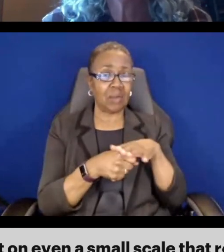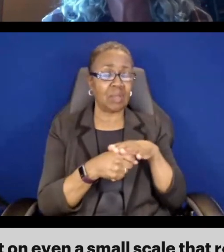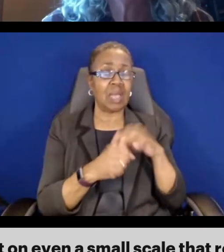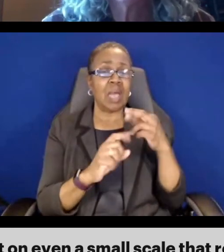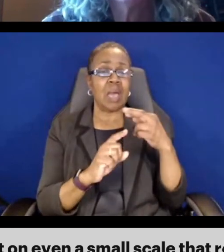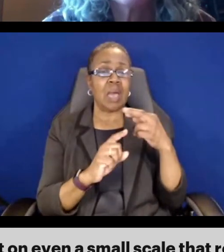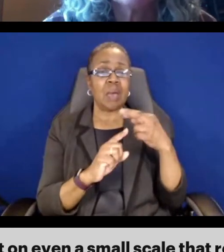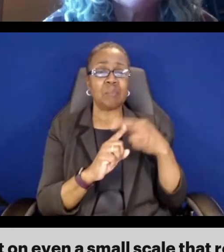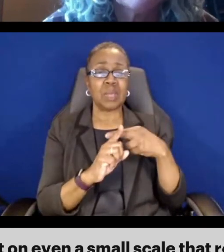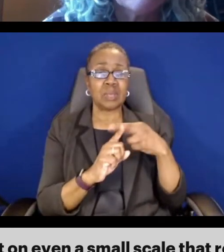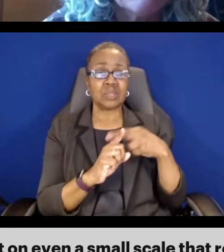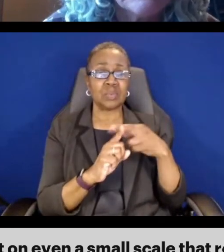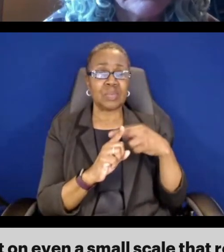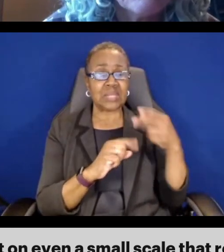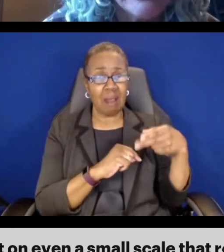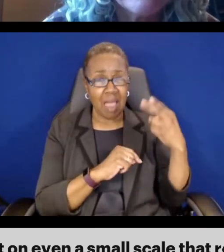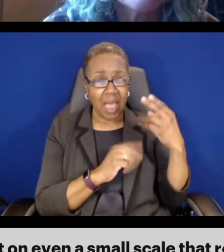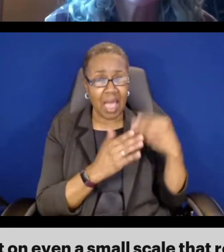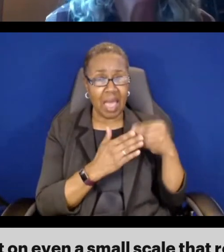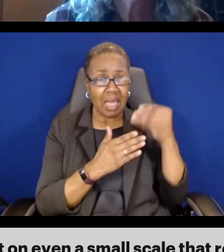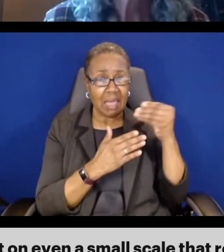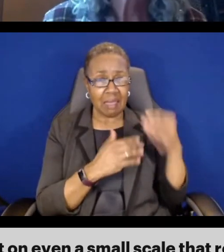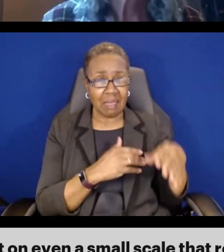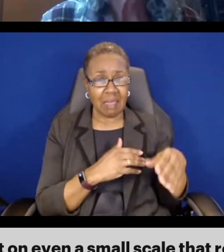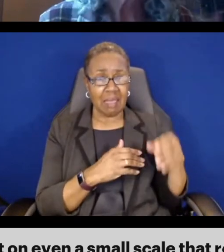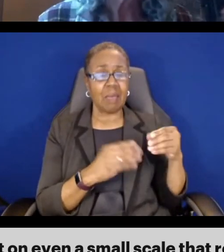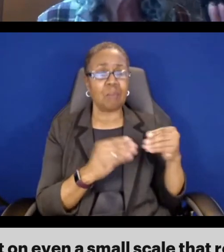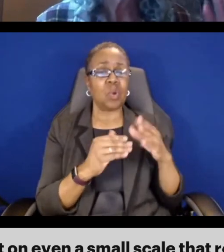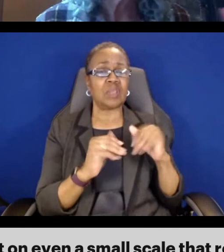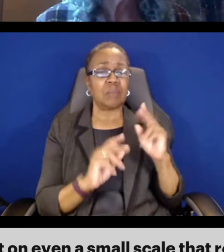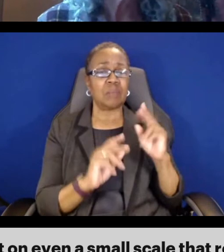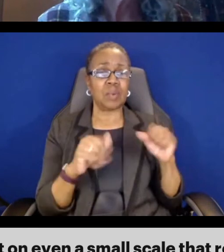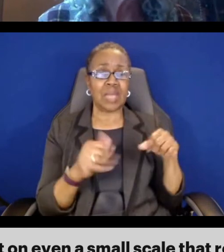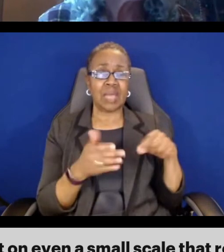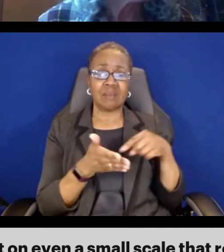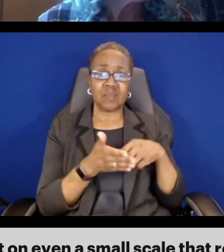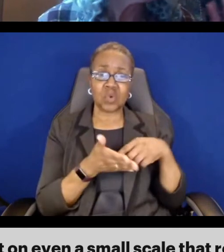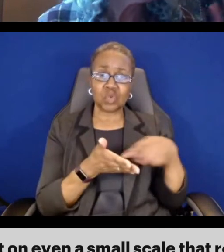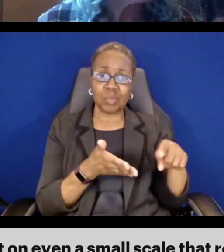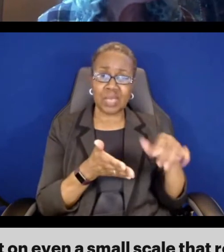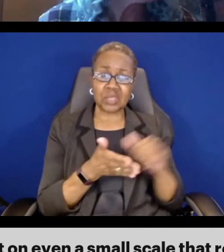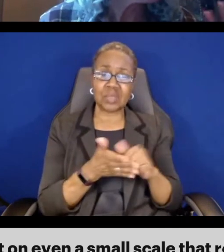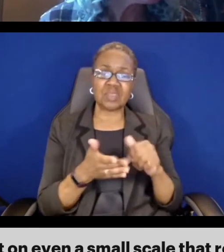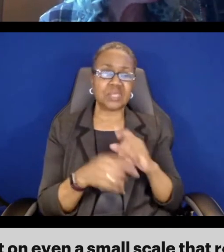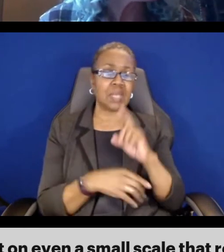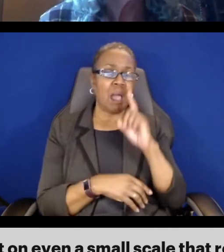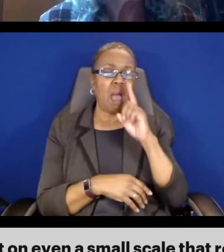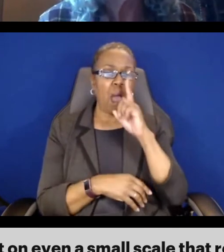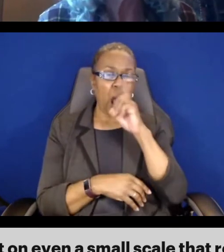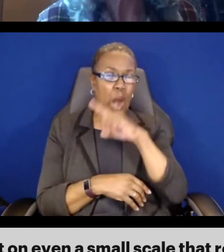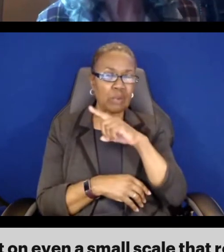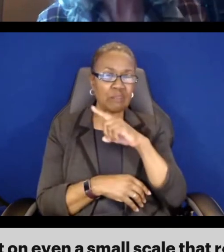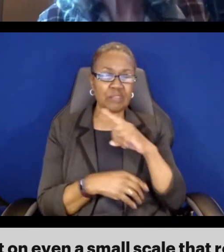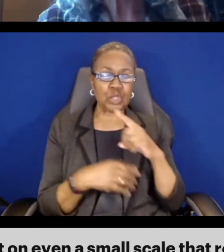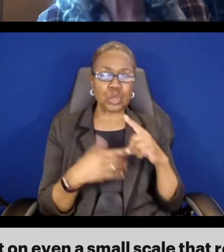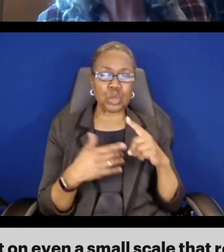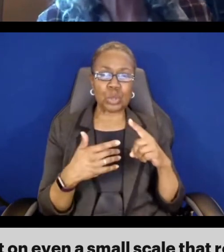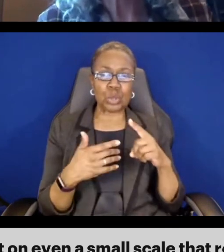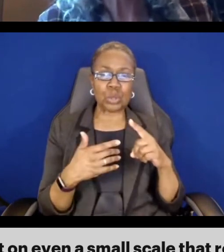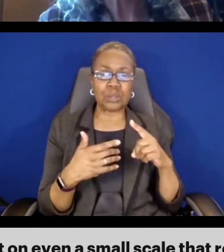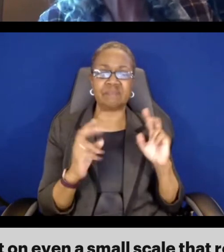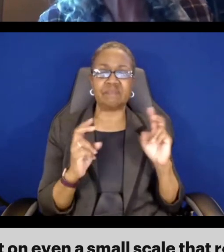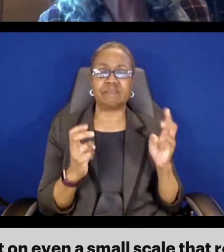higher than most people are paying. So there's this sort of artificial, this leveraging of